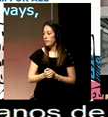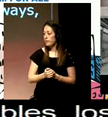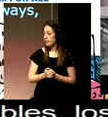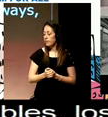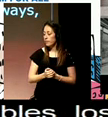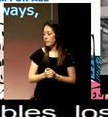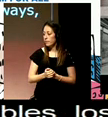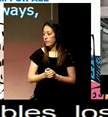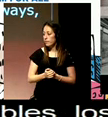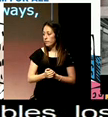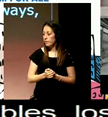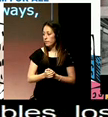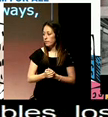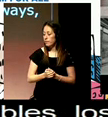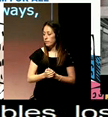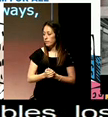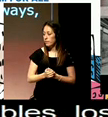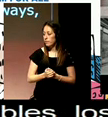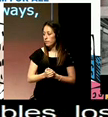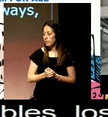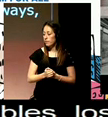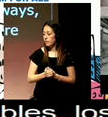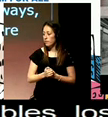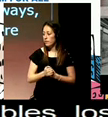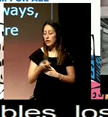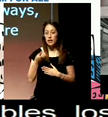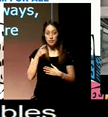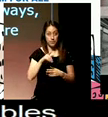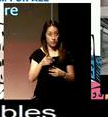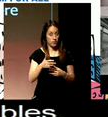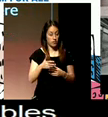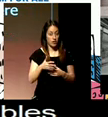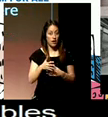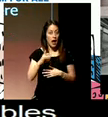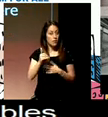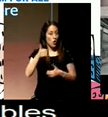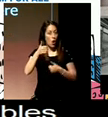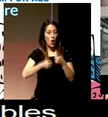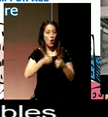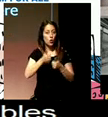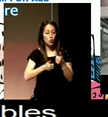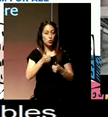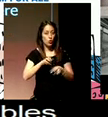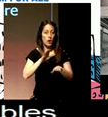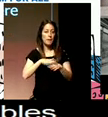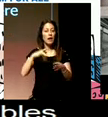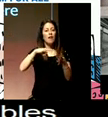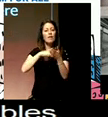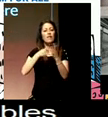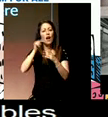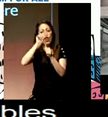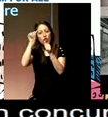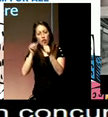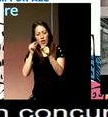Here a competition shown for the planning and design of a ramp to be built on the bridge. The